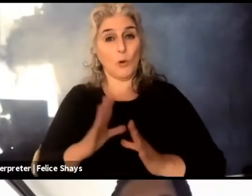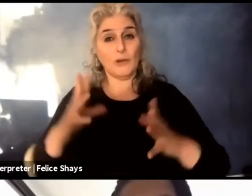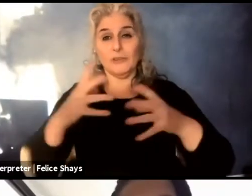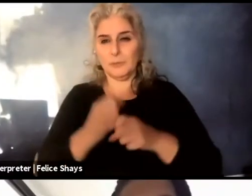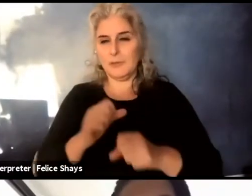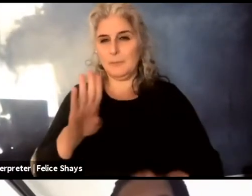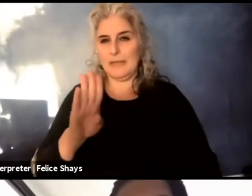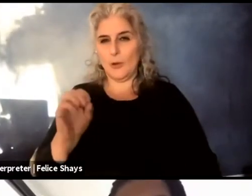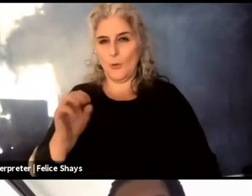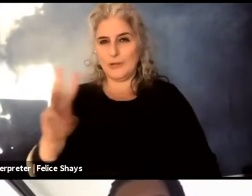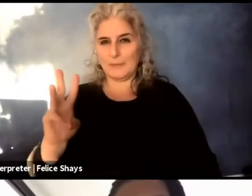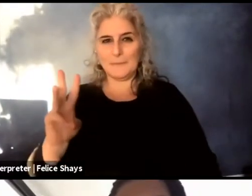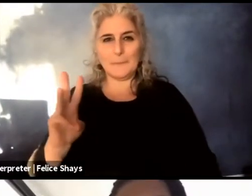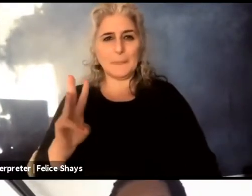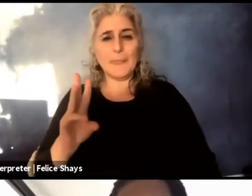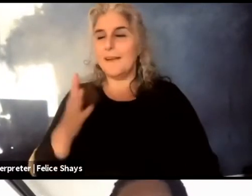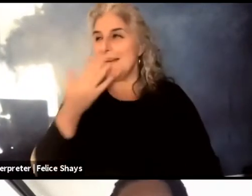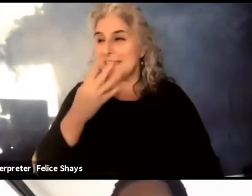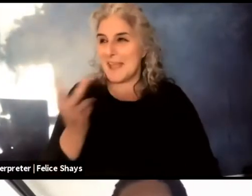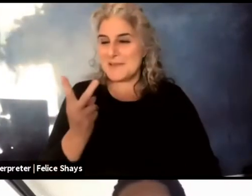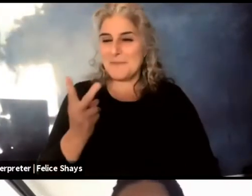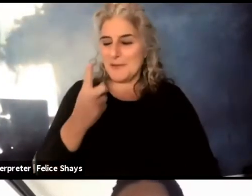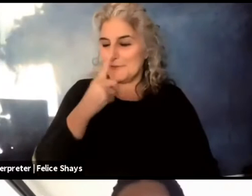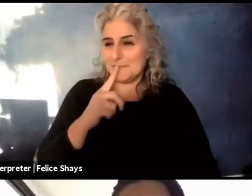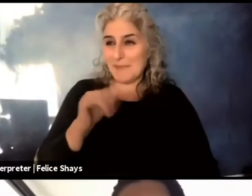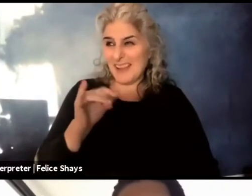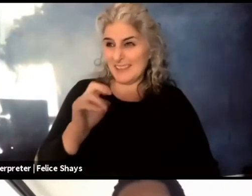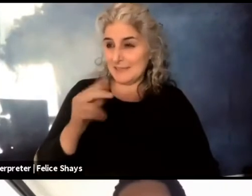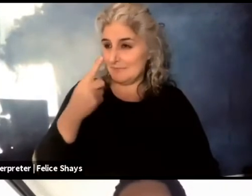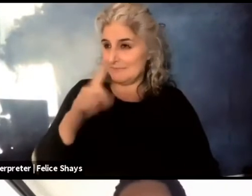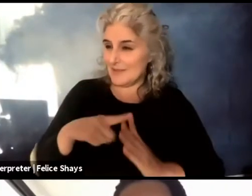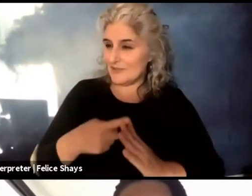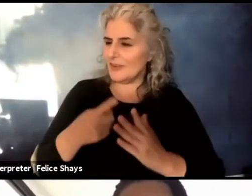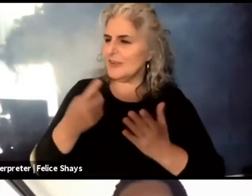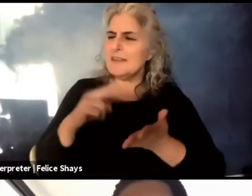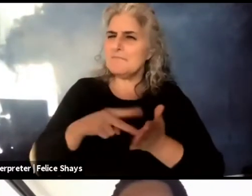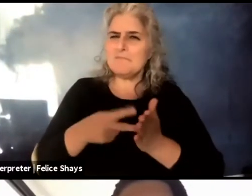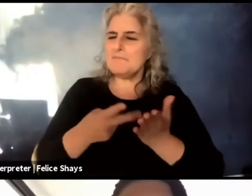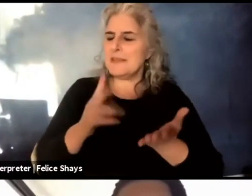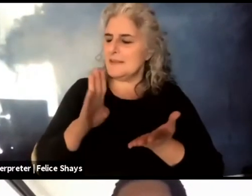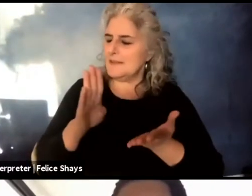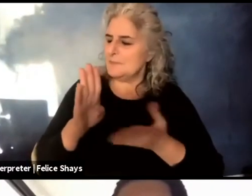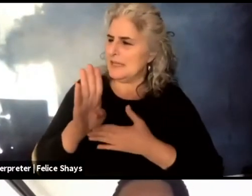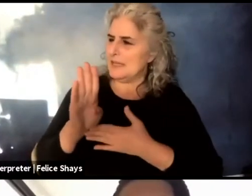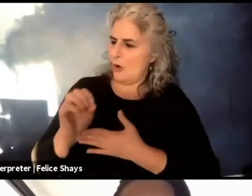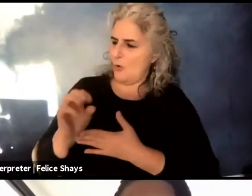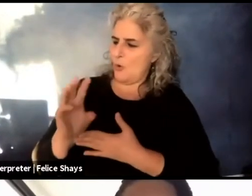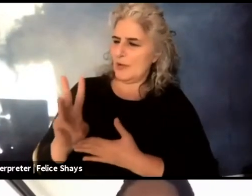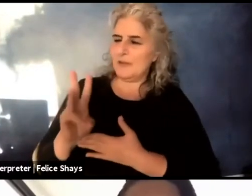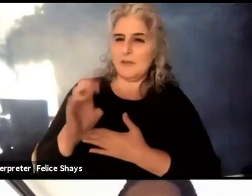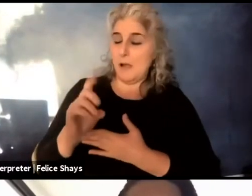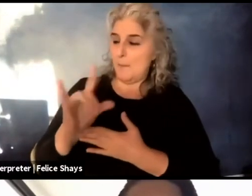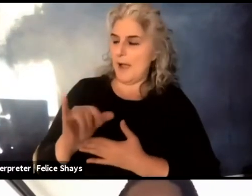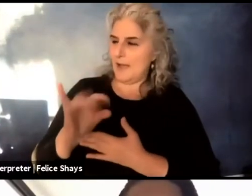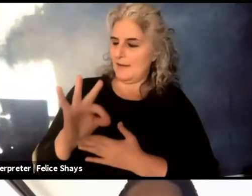both. Yin, would you start us off by maybe speaking a little bit about what Body of Workers is and why you felt it was important for Body of